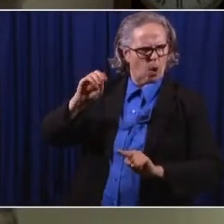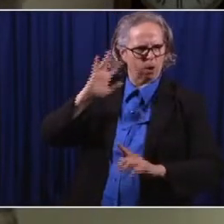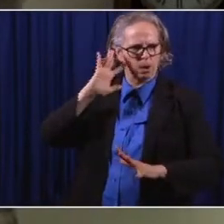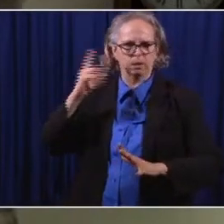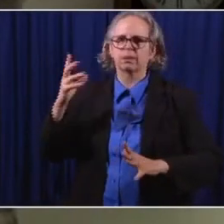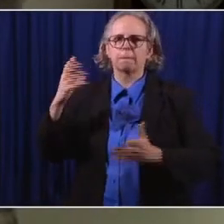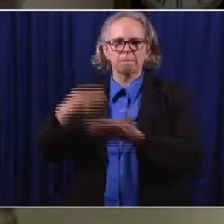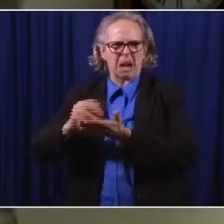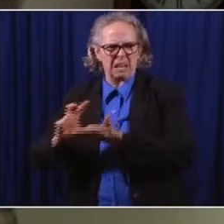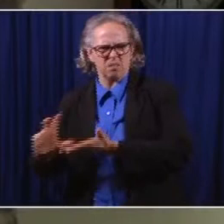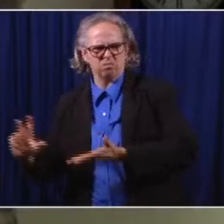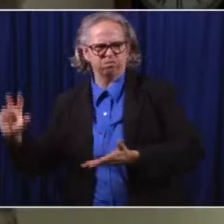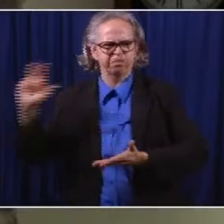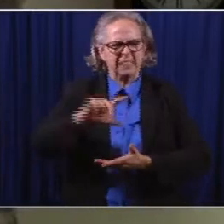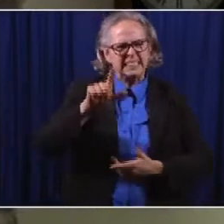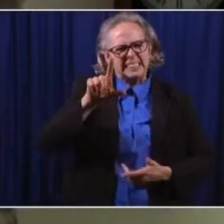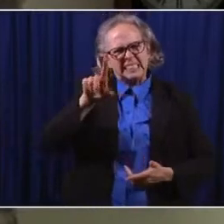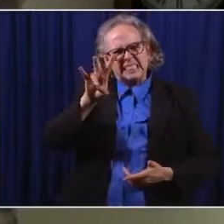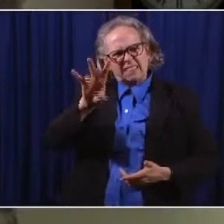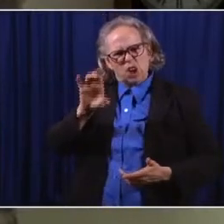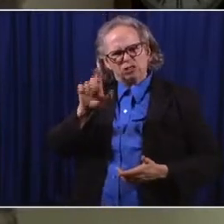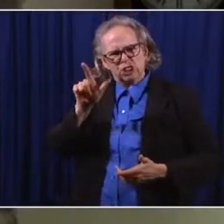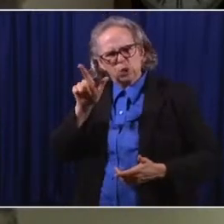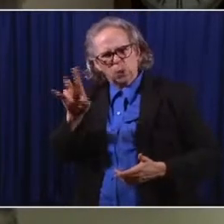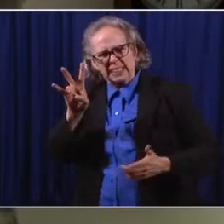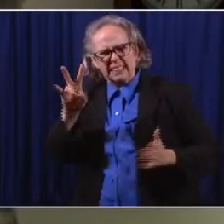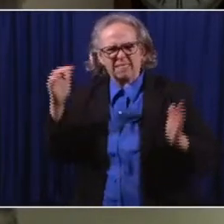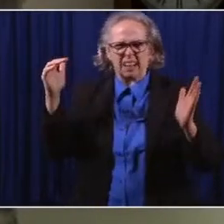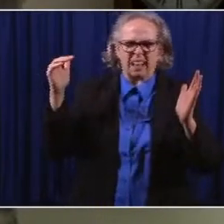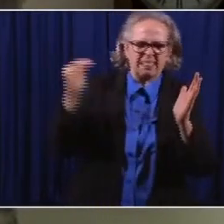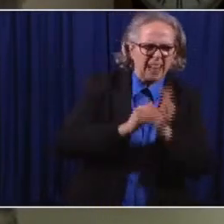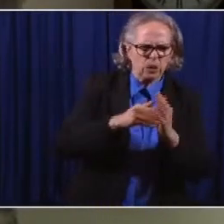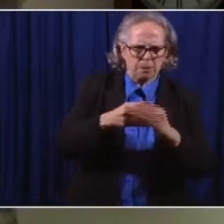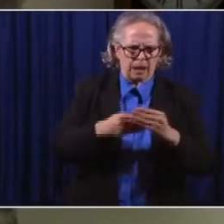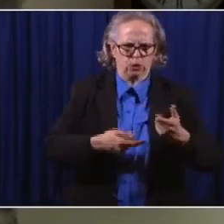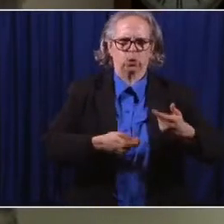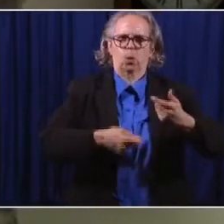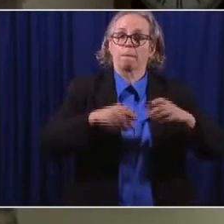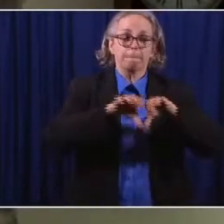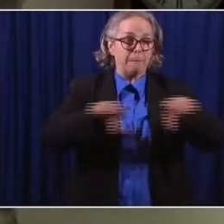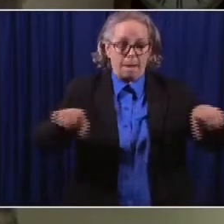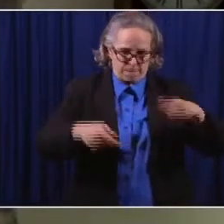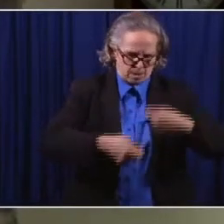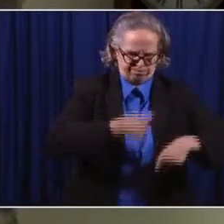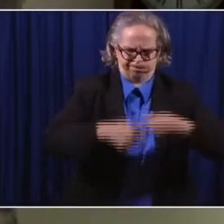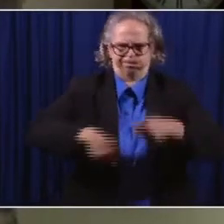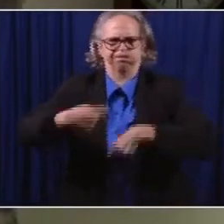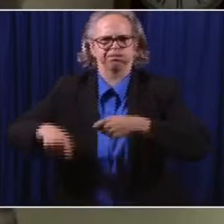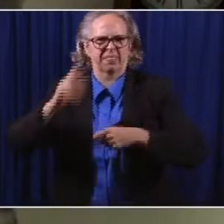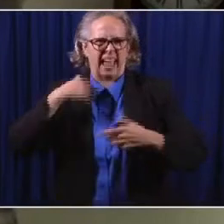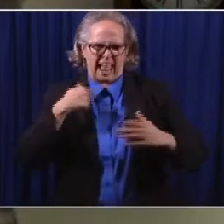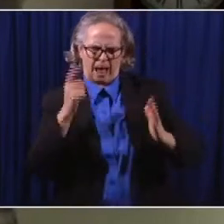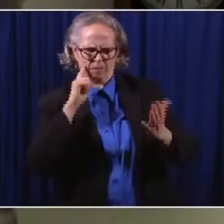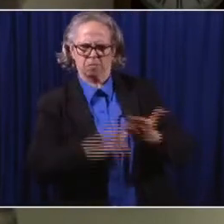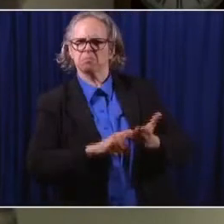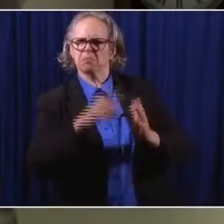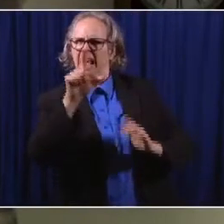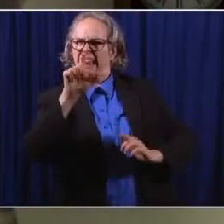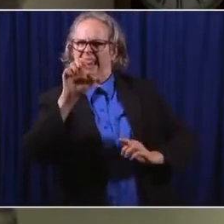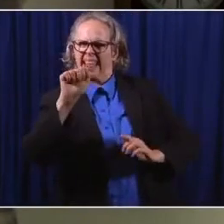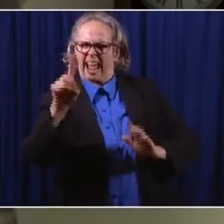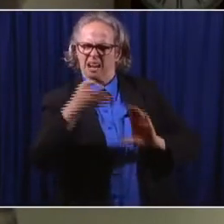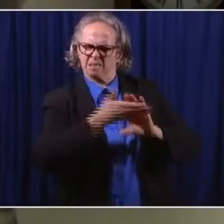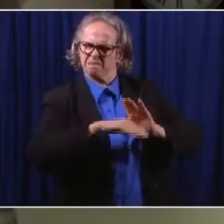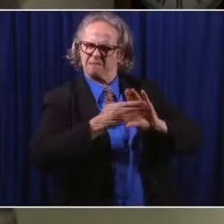$725,000 to remove and replace those. The Ohio Department of Health is also contributing funding for lead fixture testing through a federal award